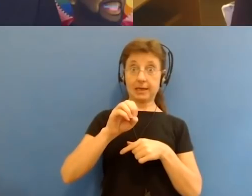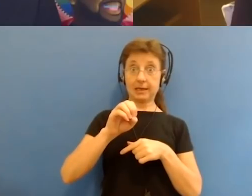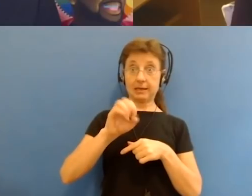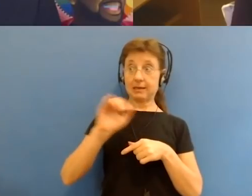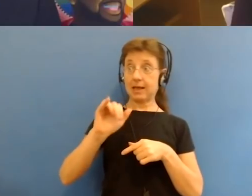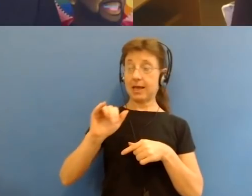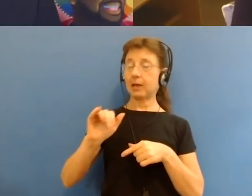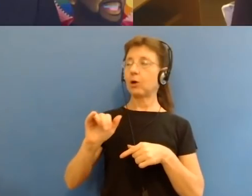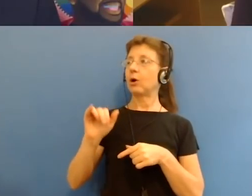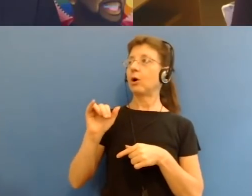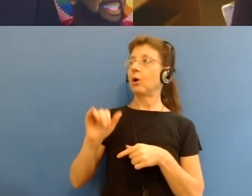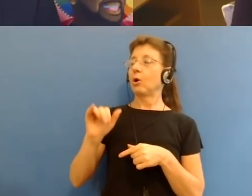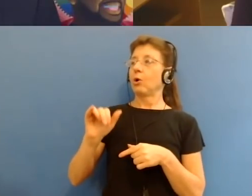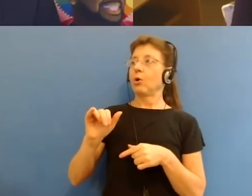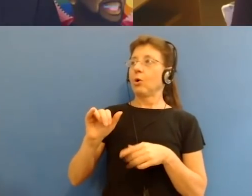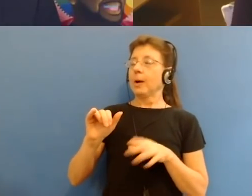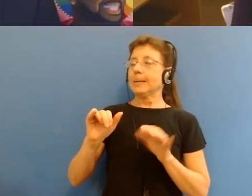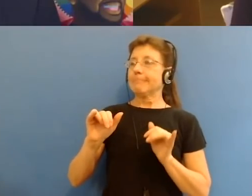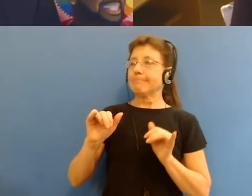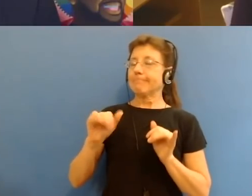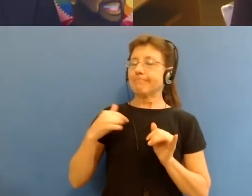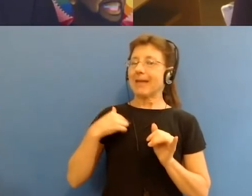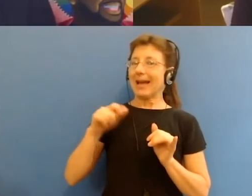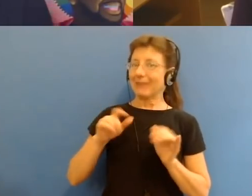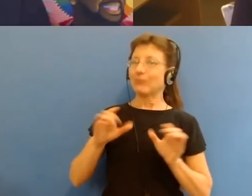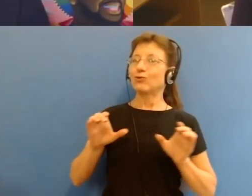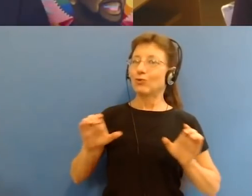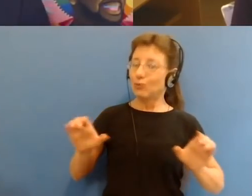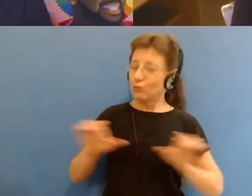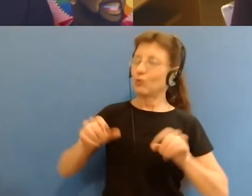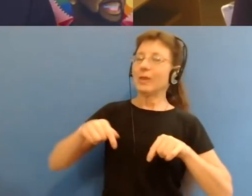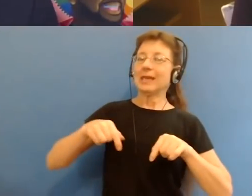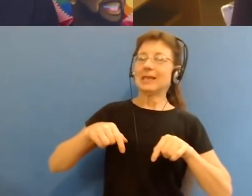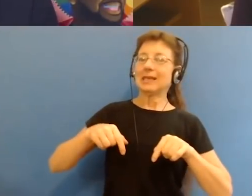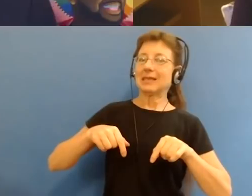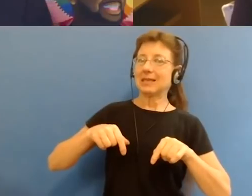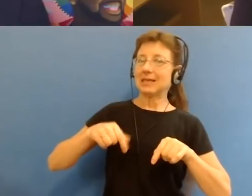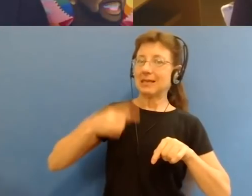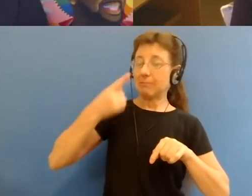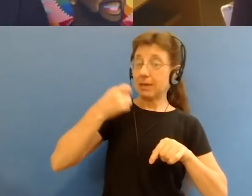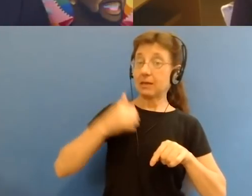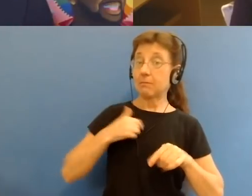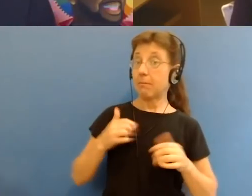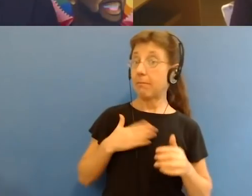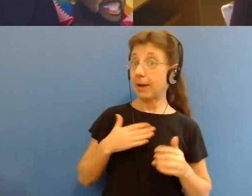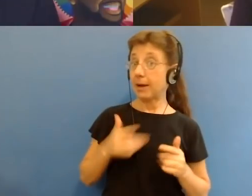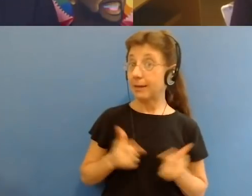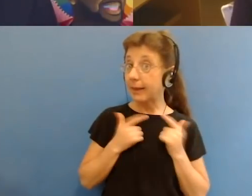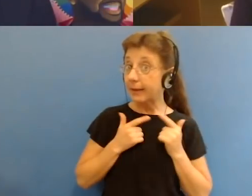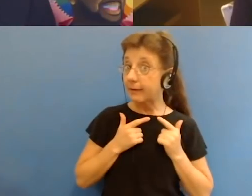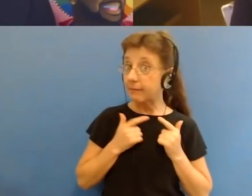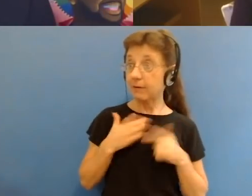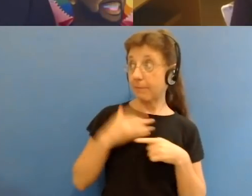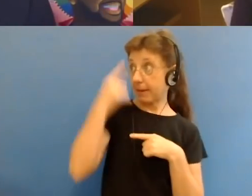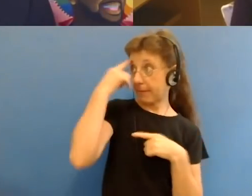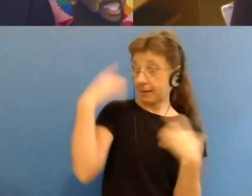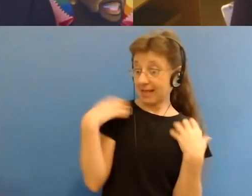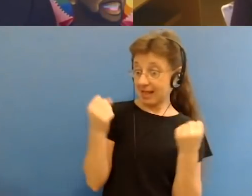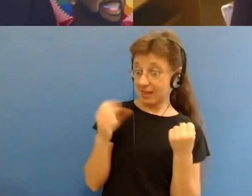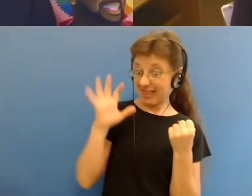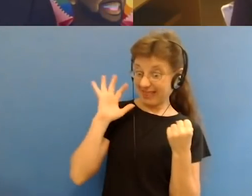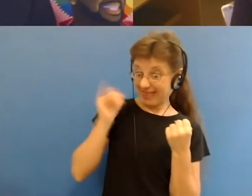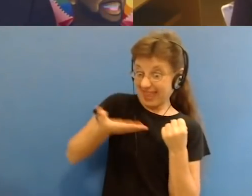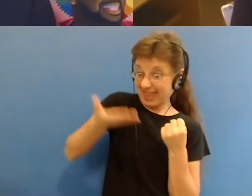I actually have to really do this because actually my life and mental health are really at stake. Like this isn't